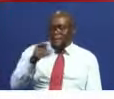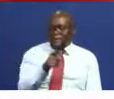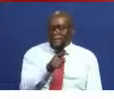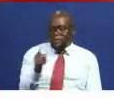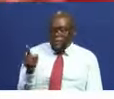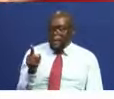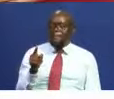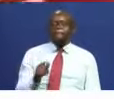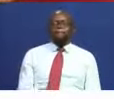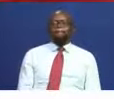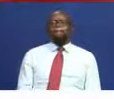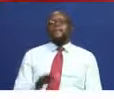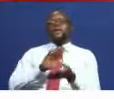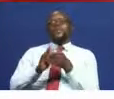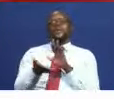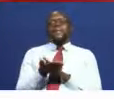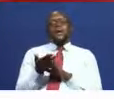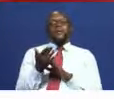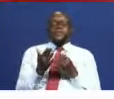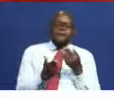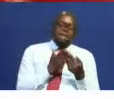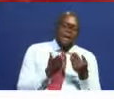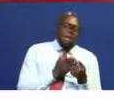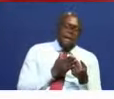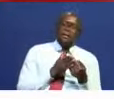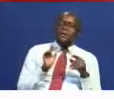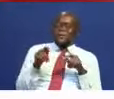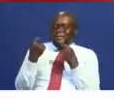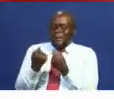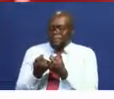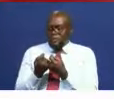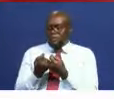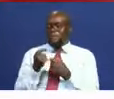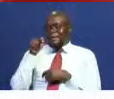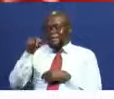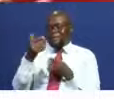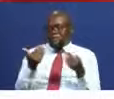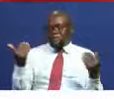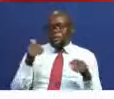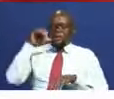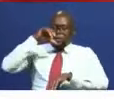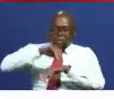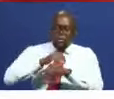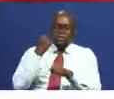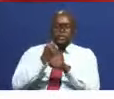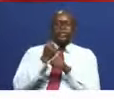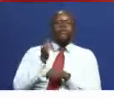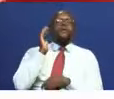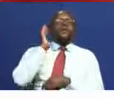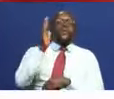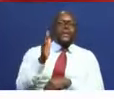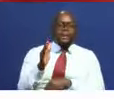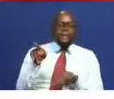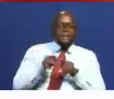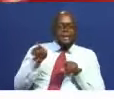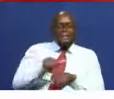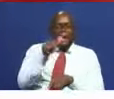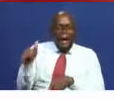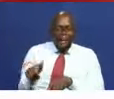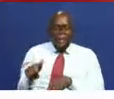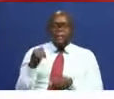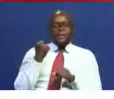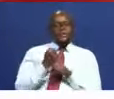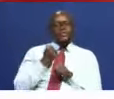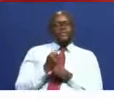them rightfully without partiality, Mr. Speaker, these children will have jobs, even as others